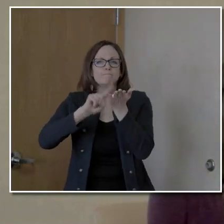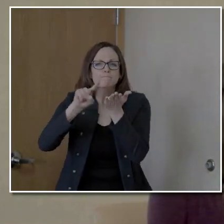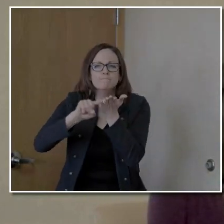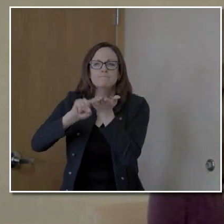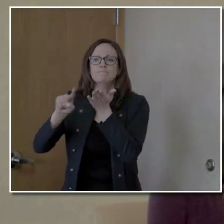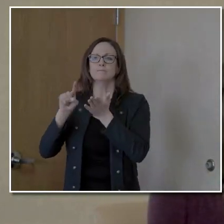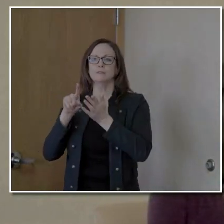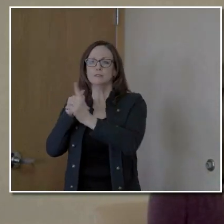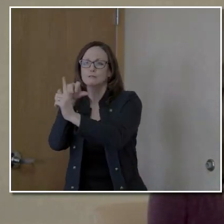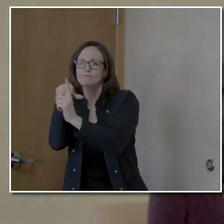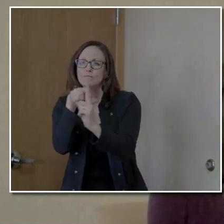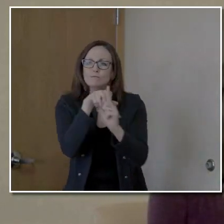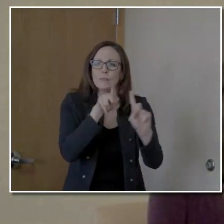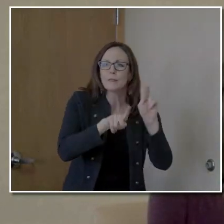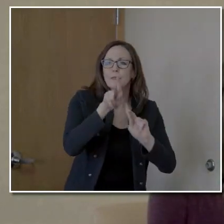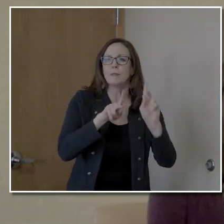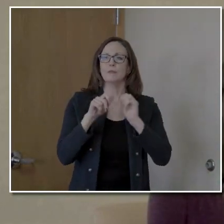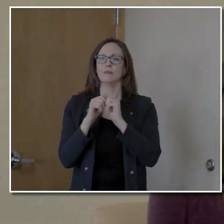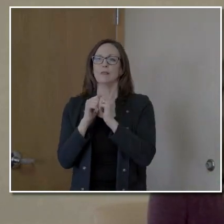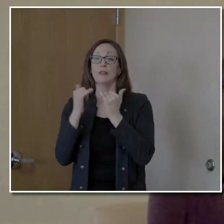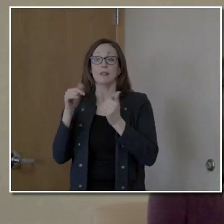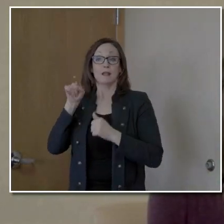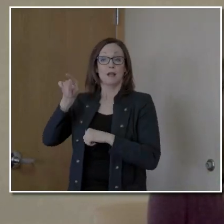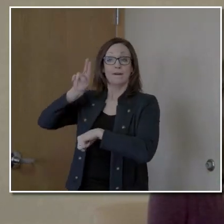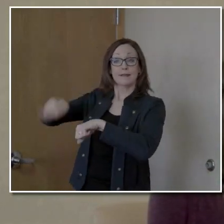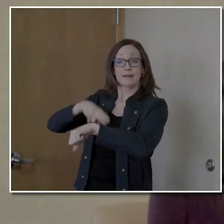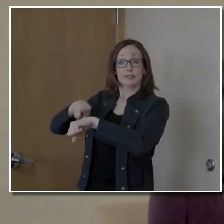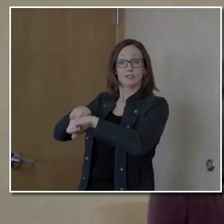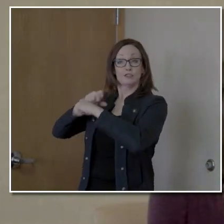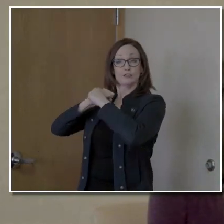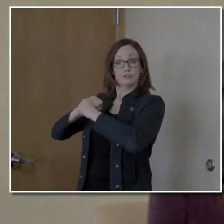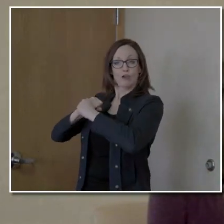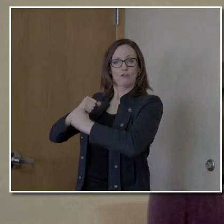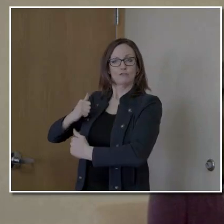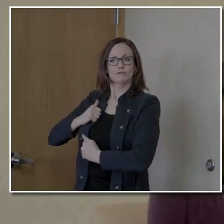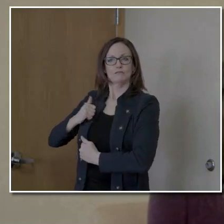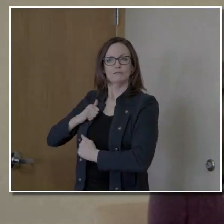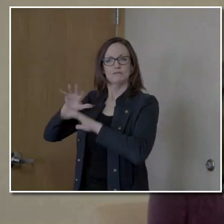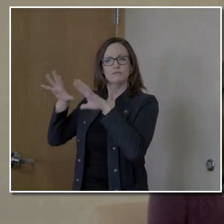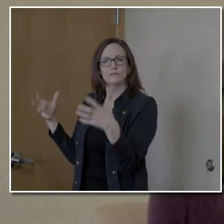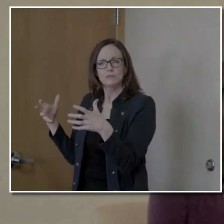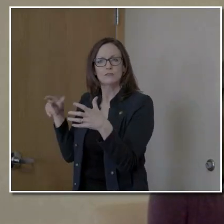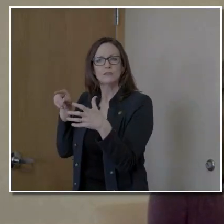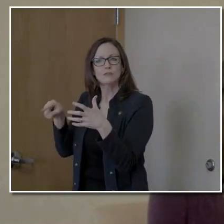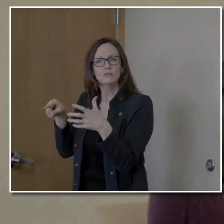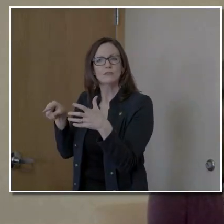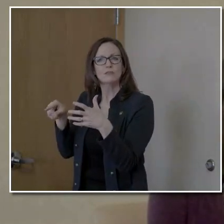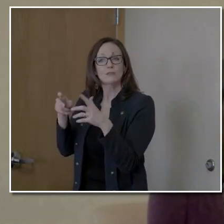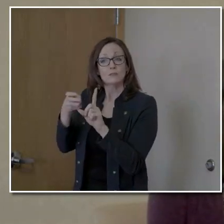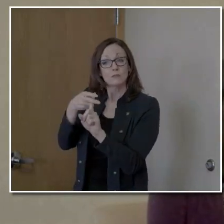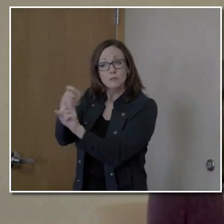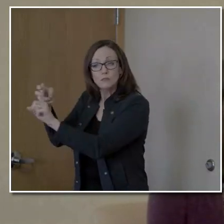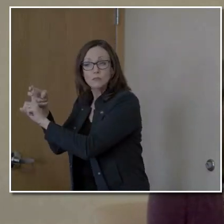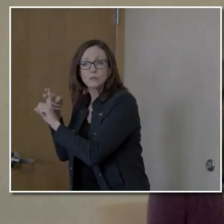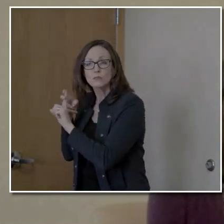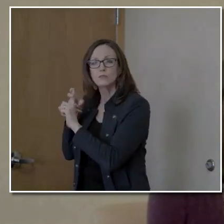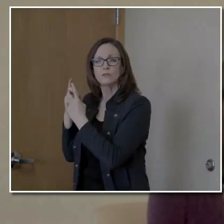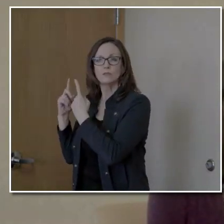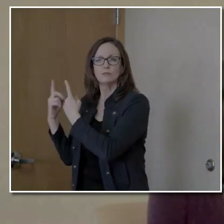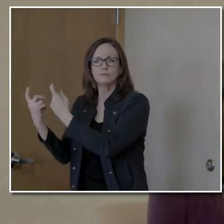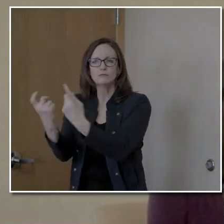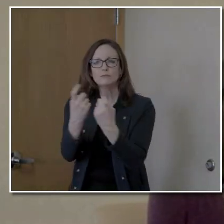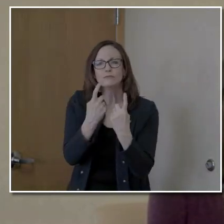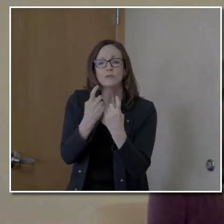than the 10% right now, if there's any connection with the bounce back plan and more